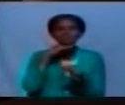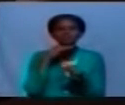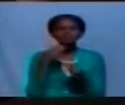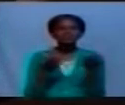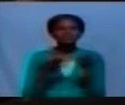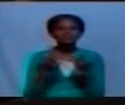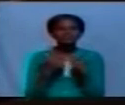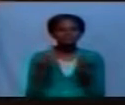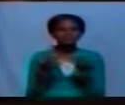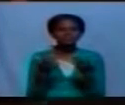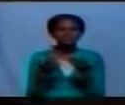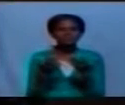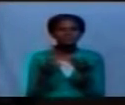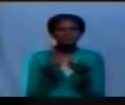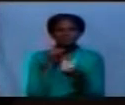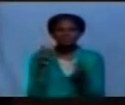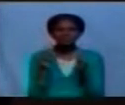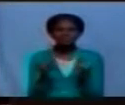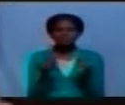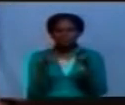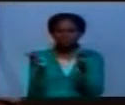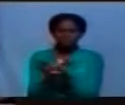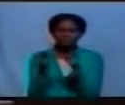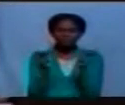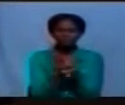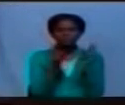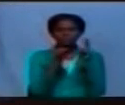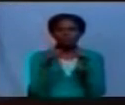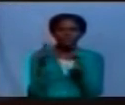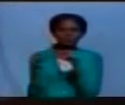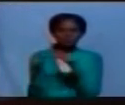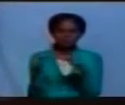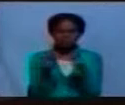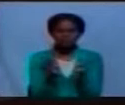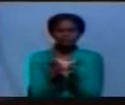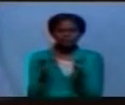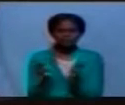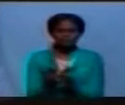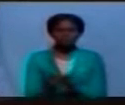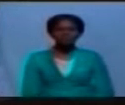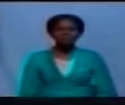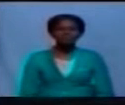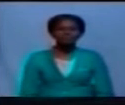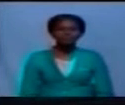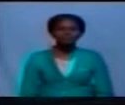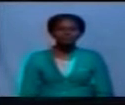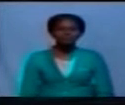services, not reaching the rural areas particularly. To the contrary, a lot of strides have been achieved.